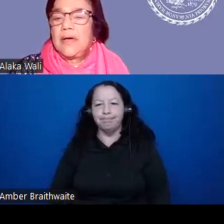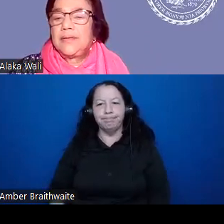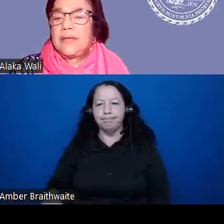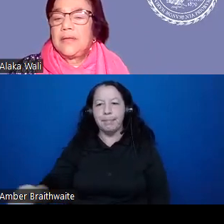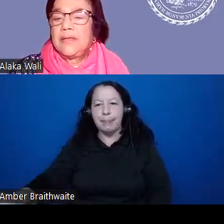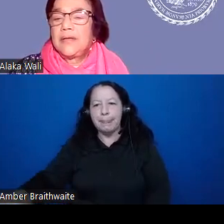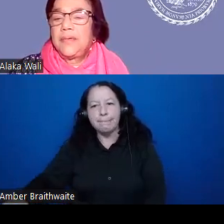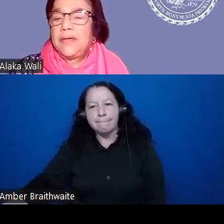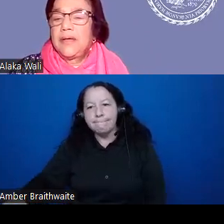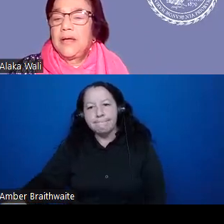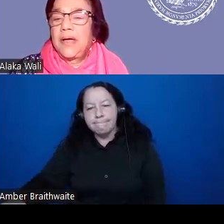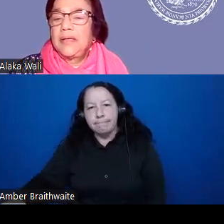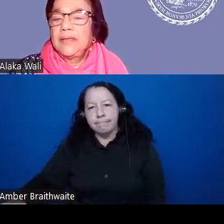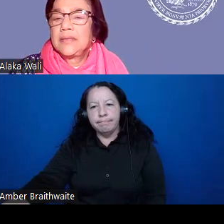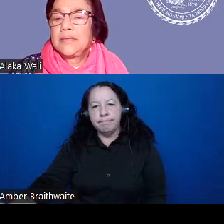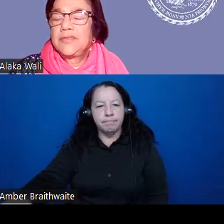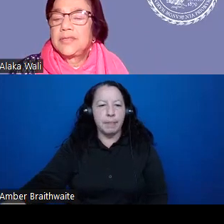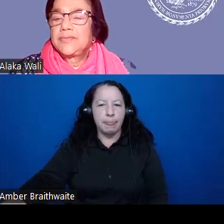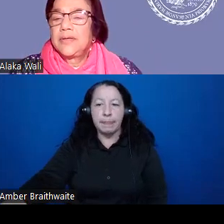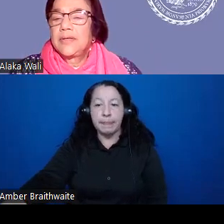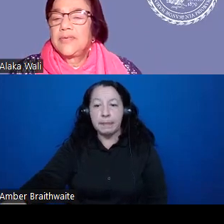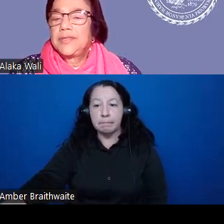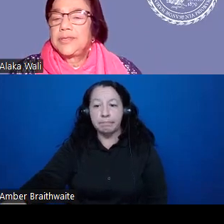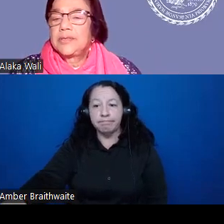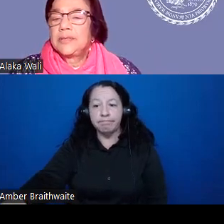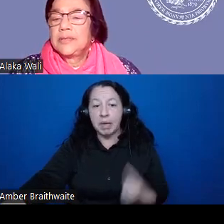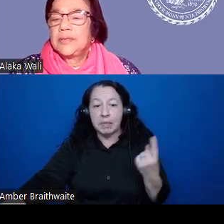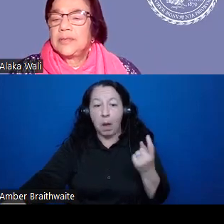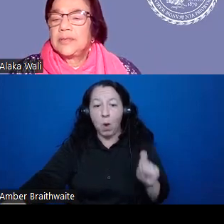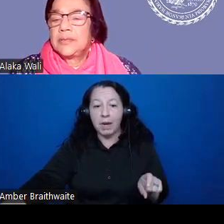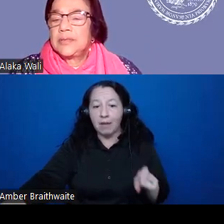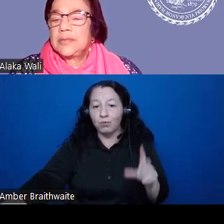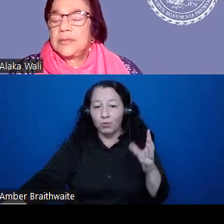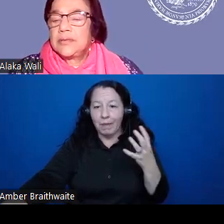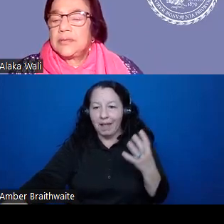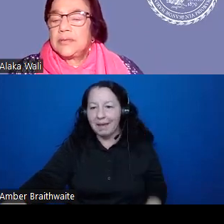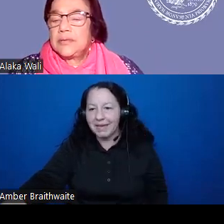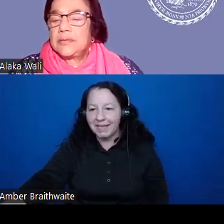Did the other interpreter come on? Just wondering if I should.